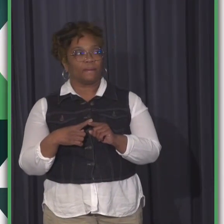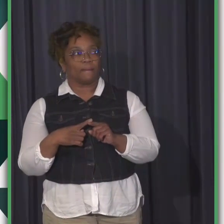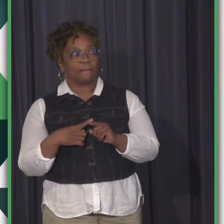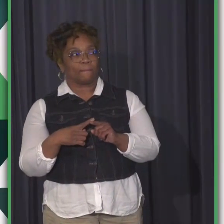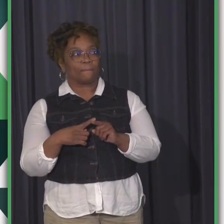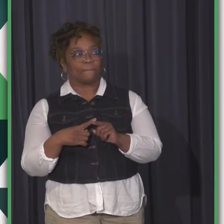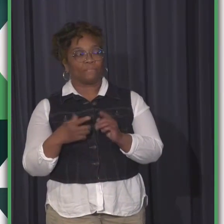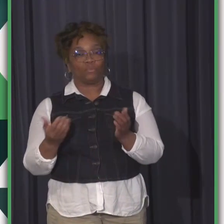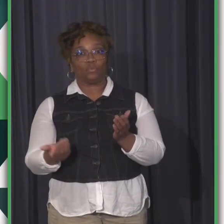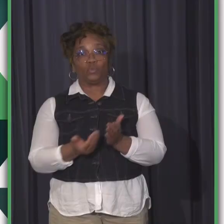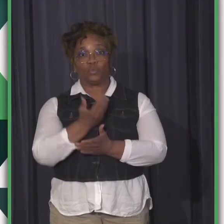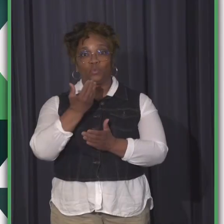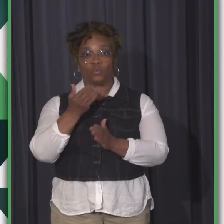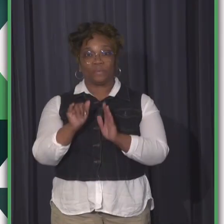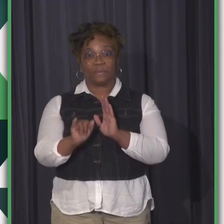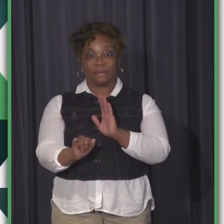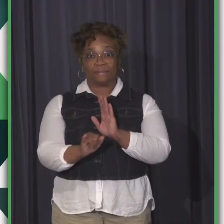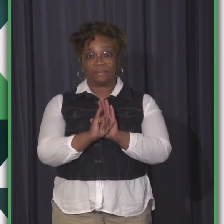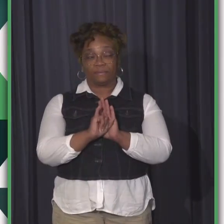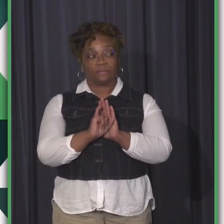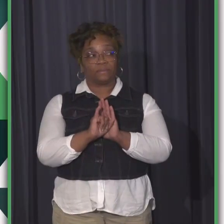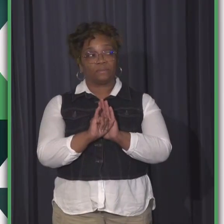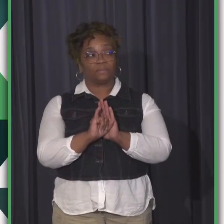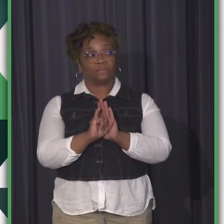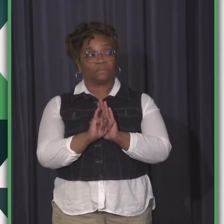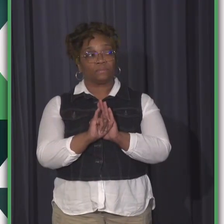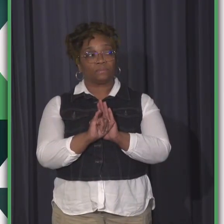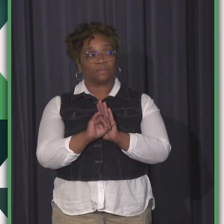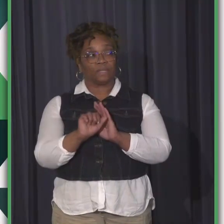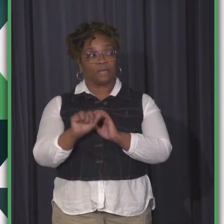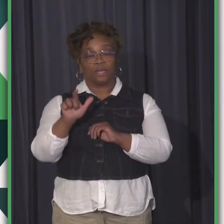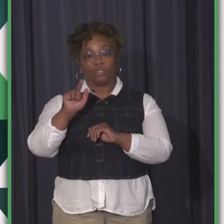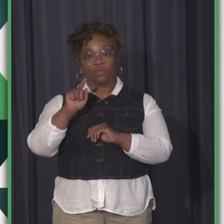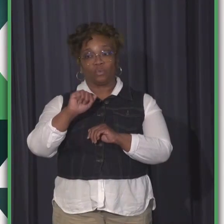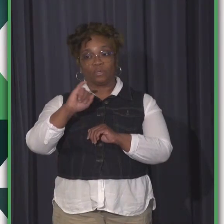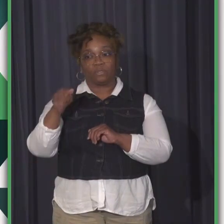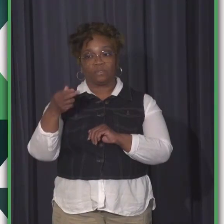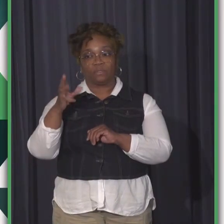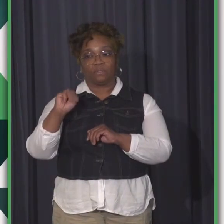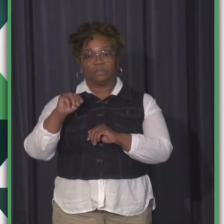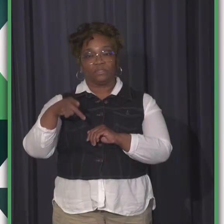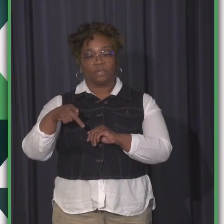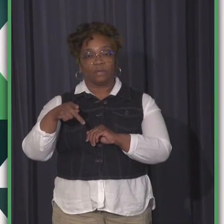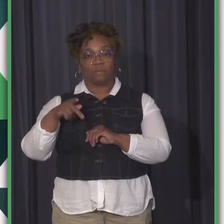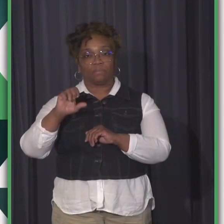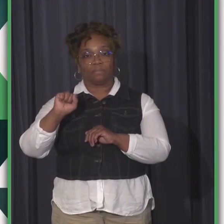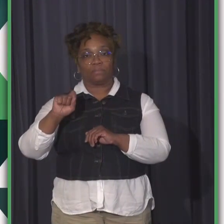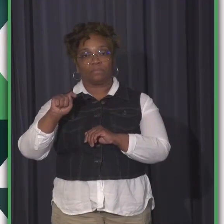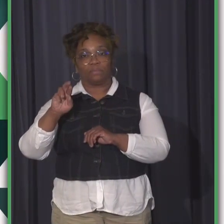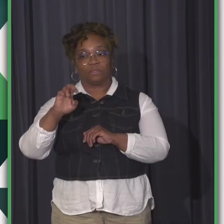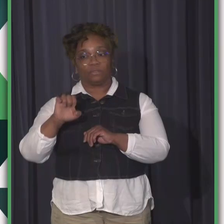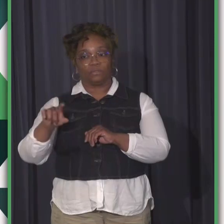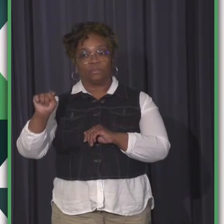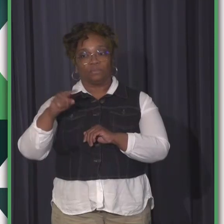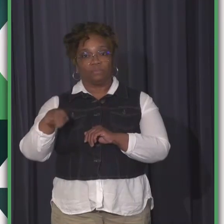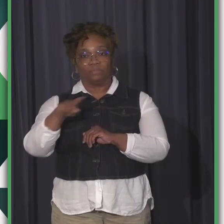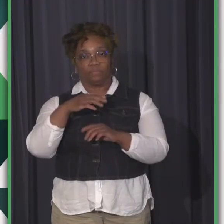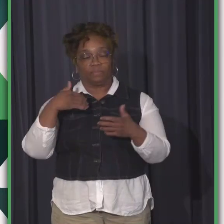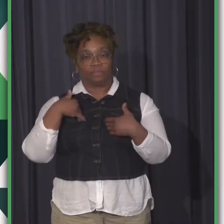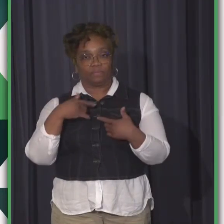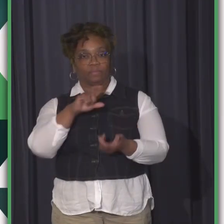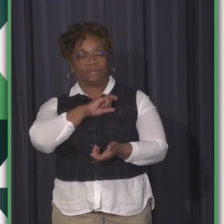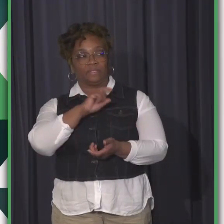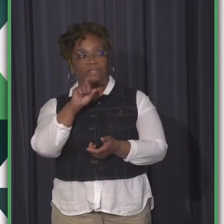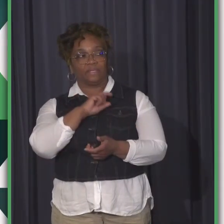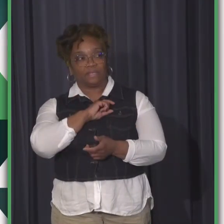new identity. Like 21 Jump Street, you all have officers that's on these forces that's been locked